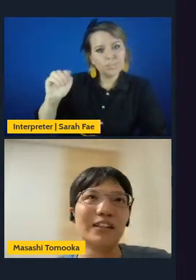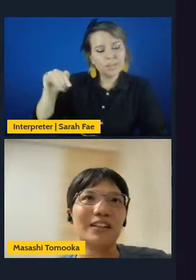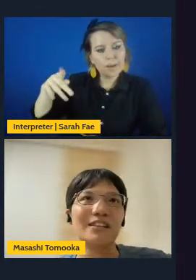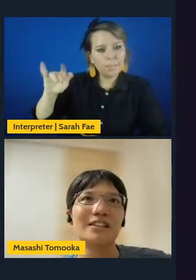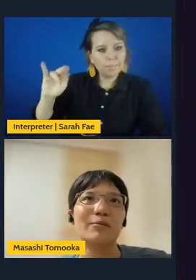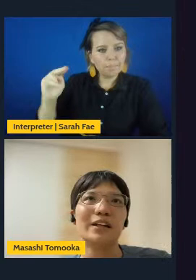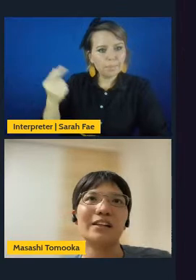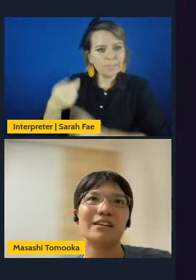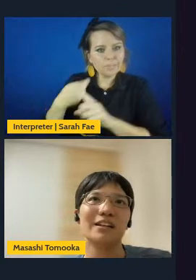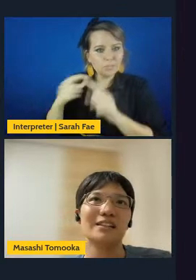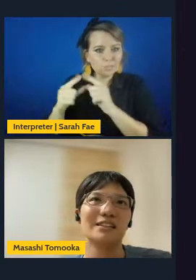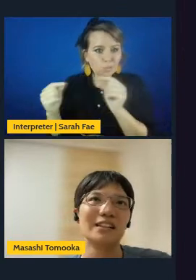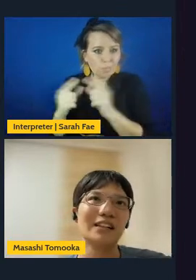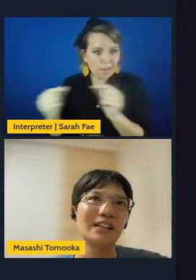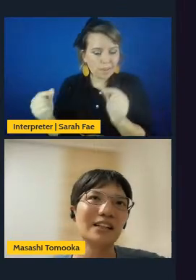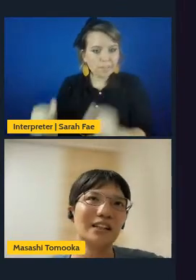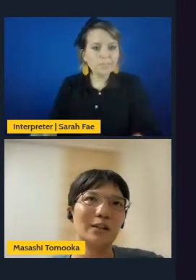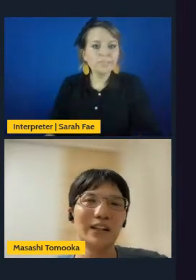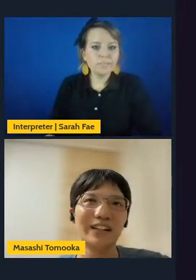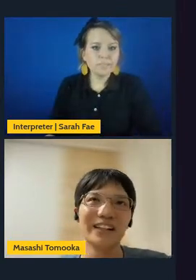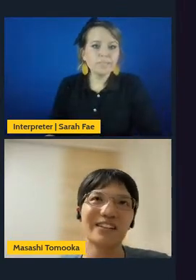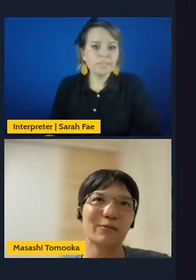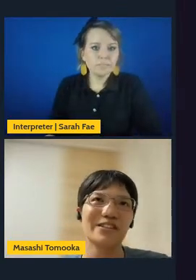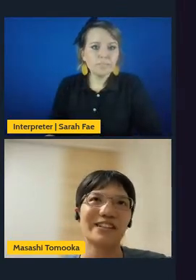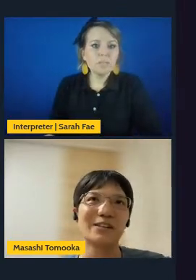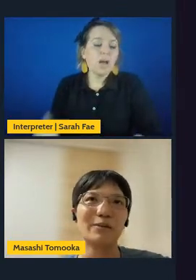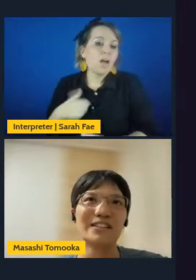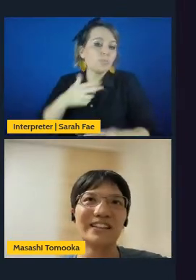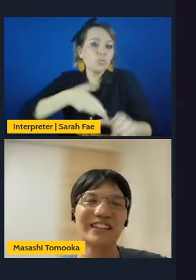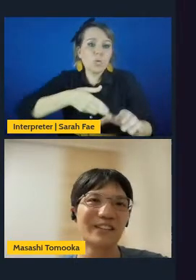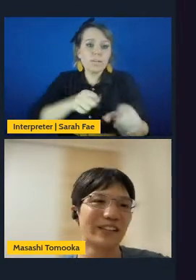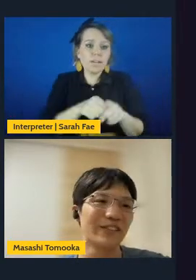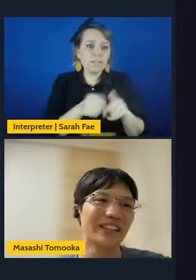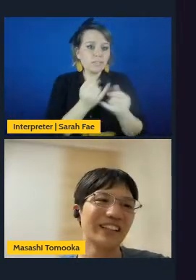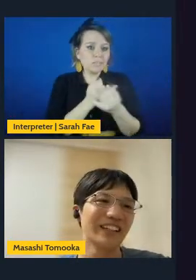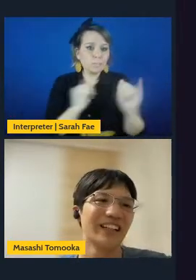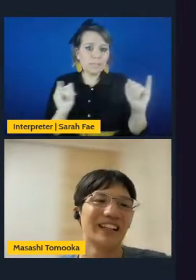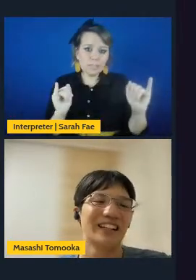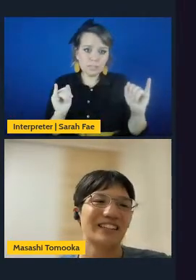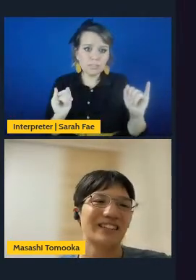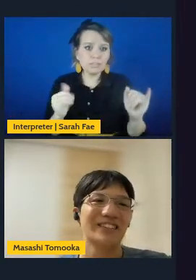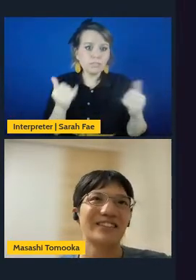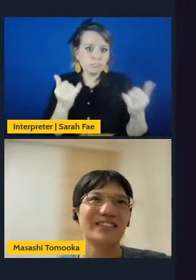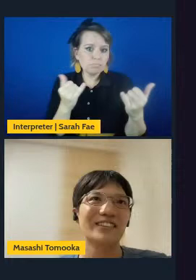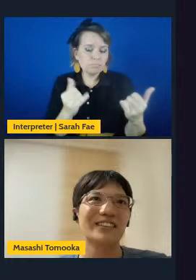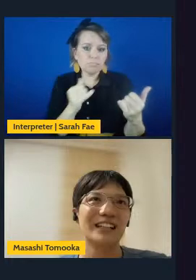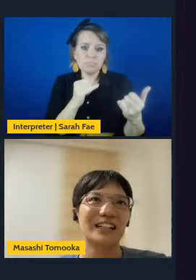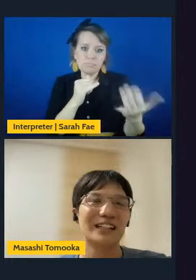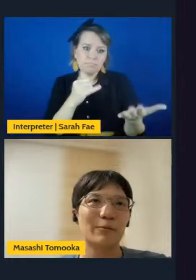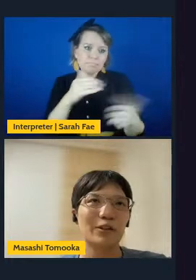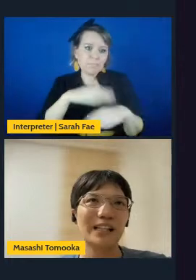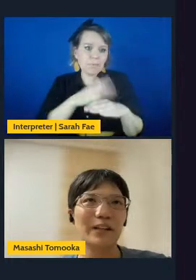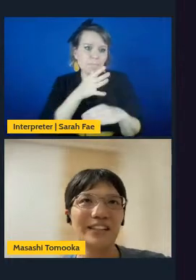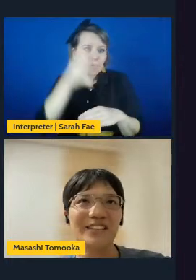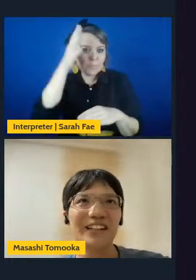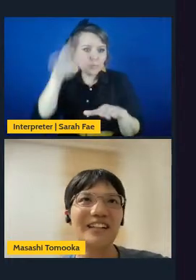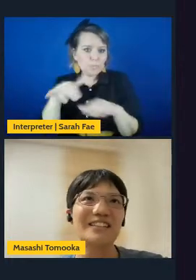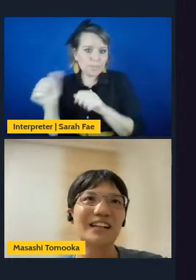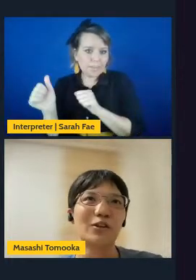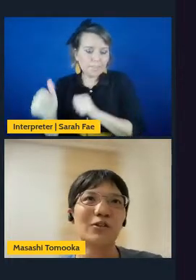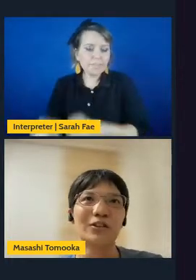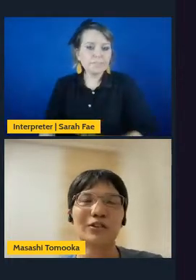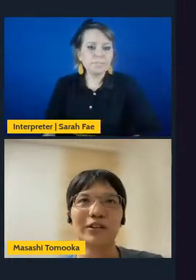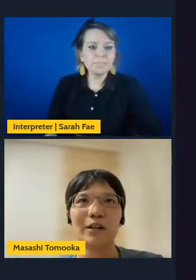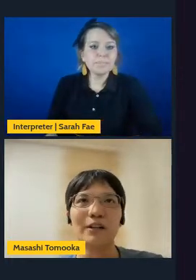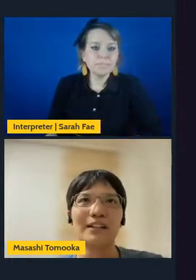I'm joining this event as an independent amateur babysitter, by the way. So prototyping engineer is